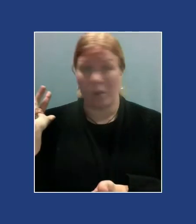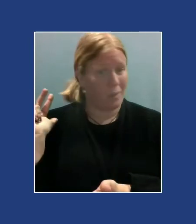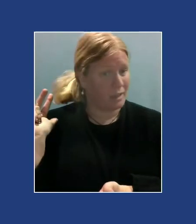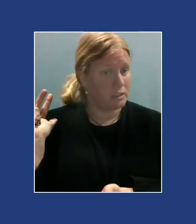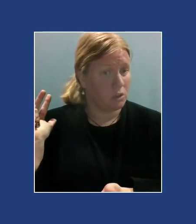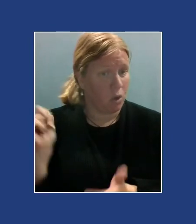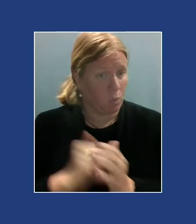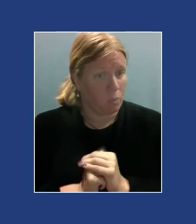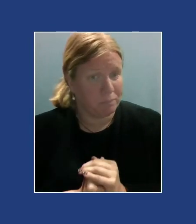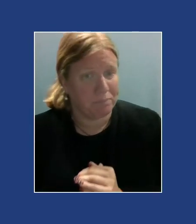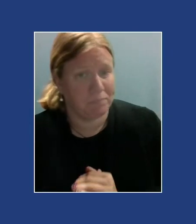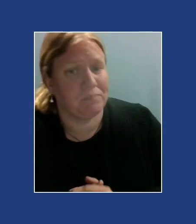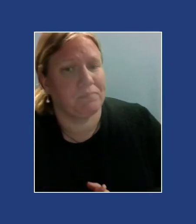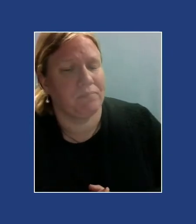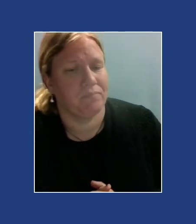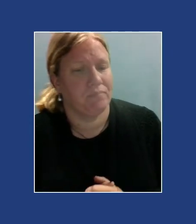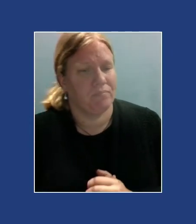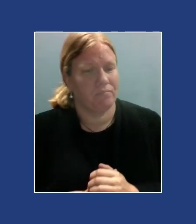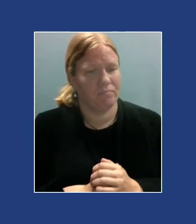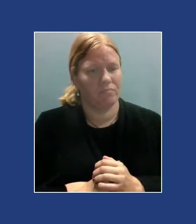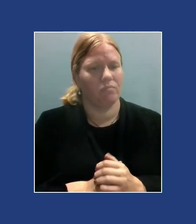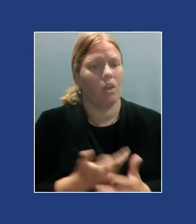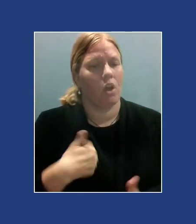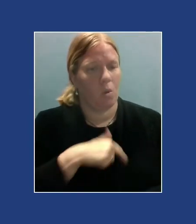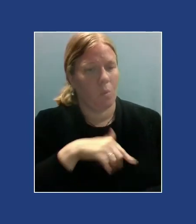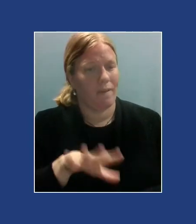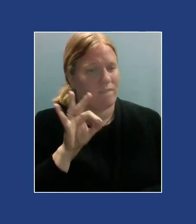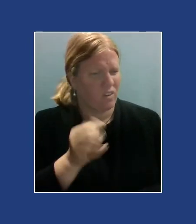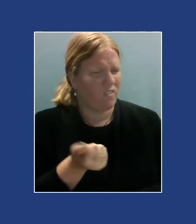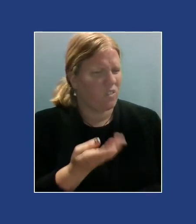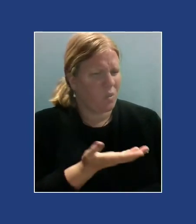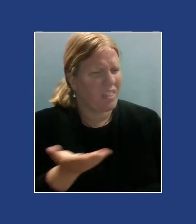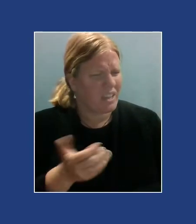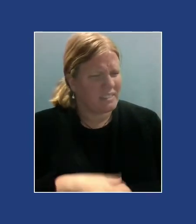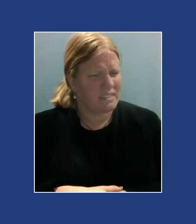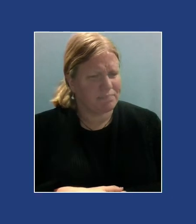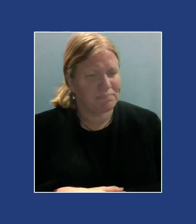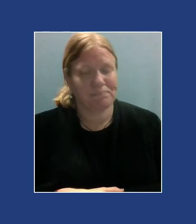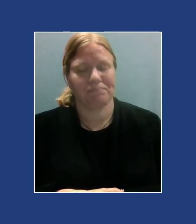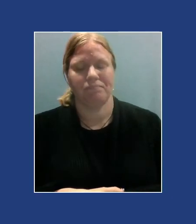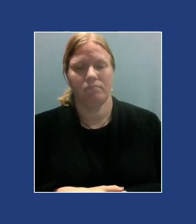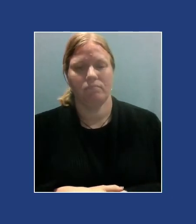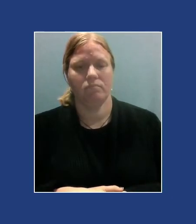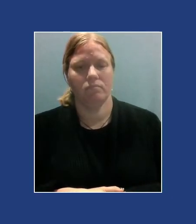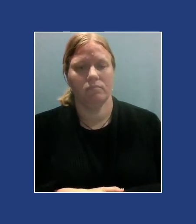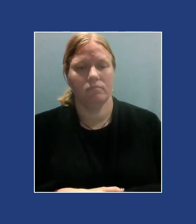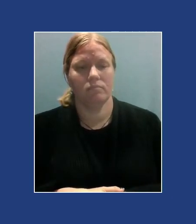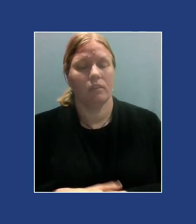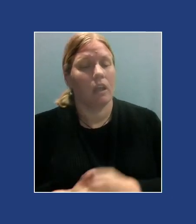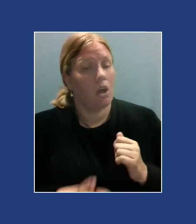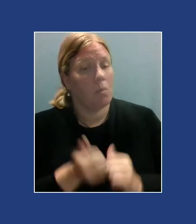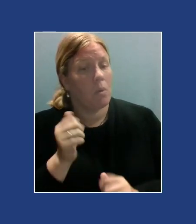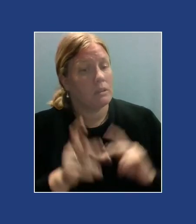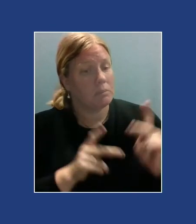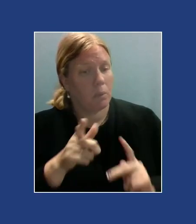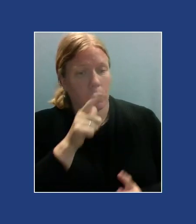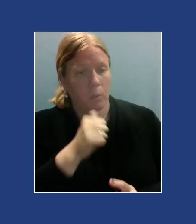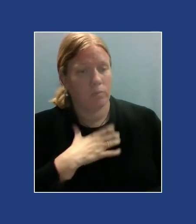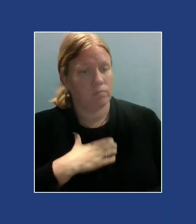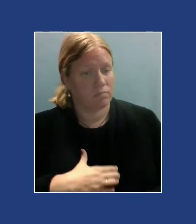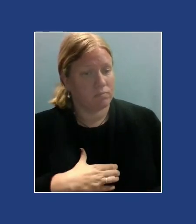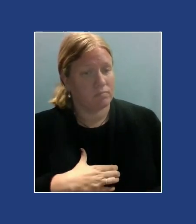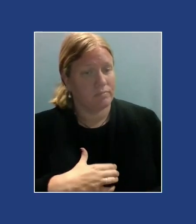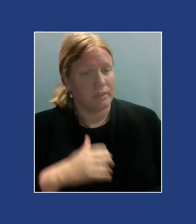Trans Survey. And we found a couple of things. One is that most people who desire